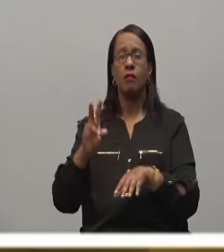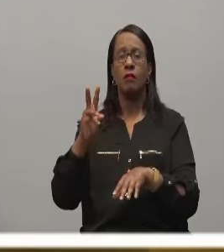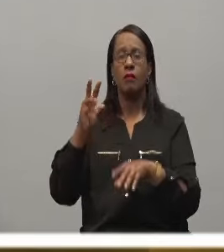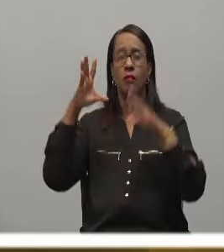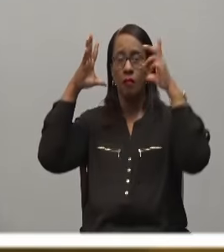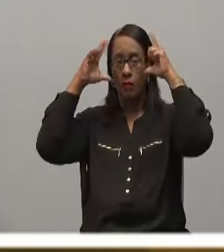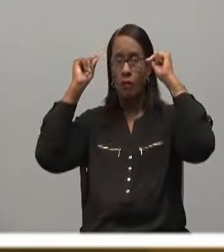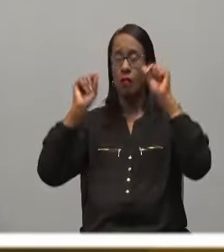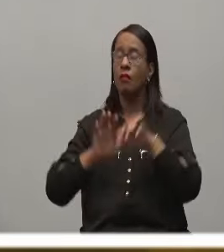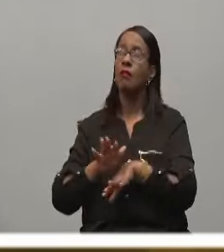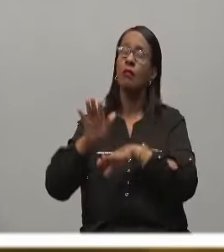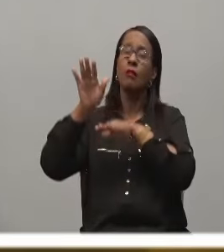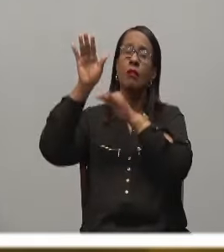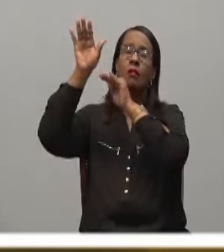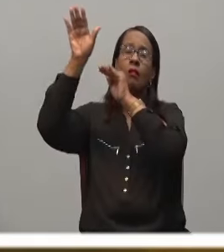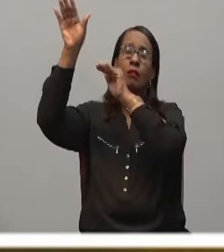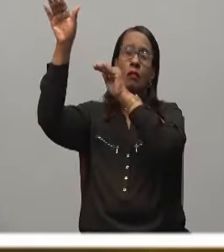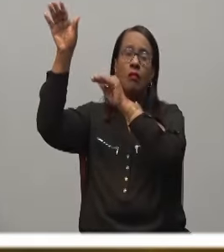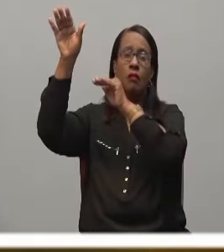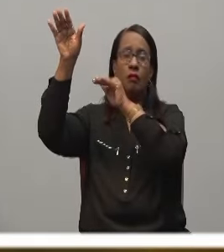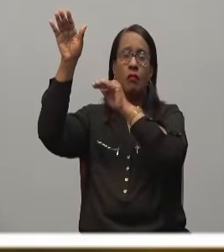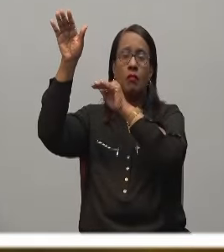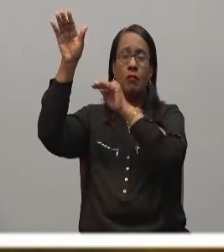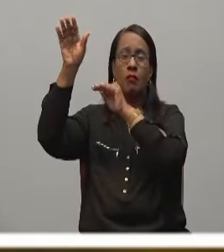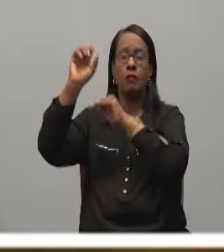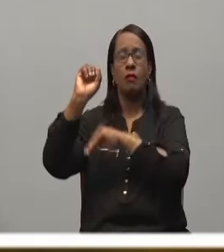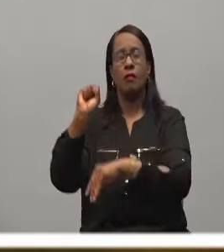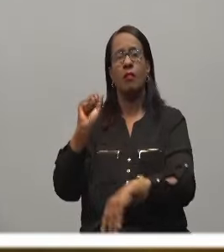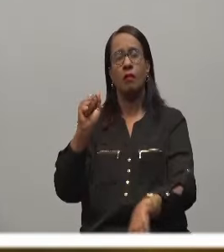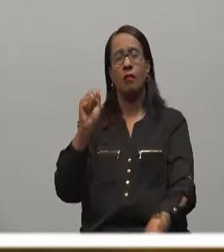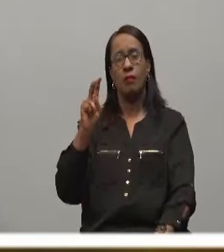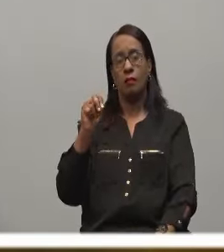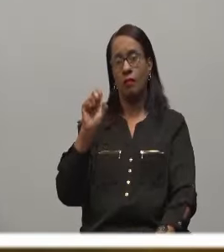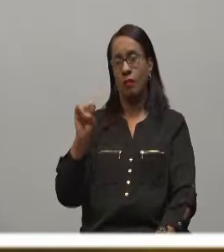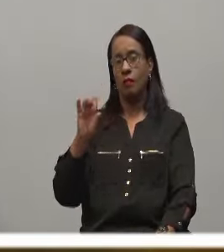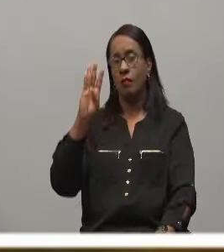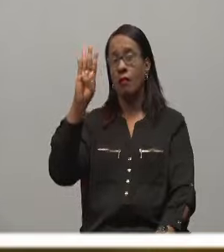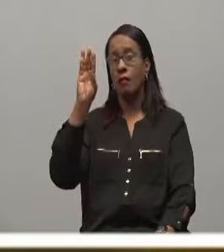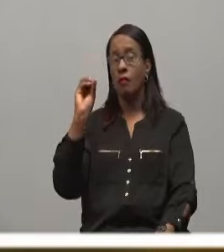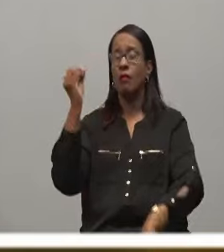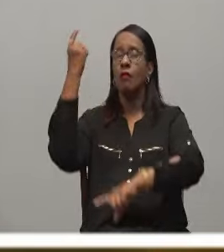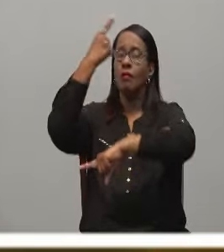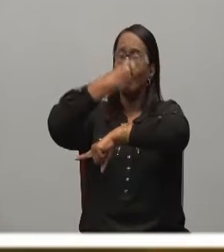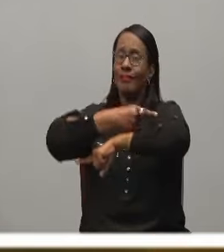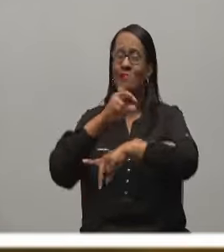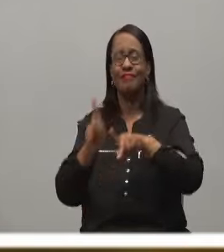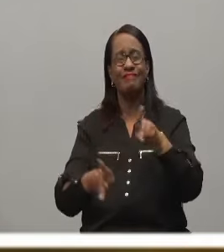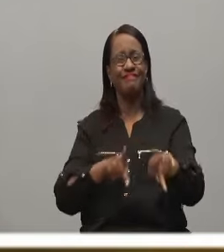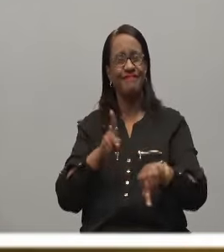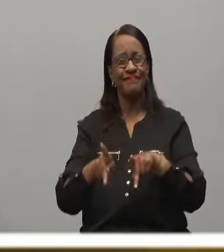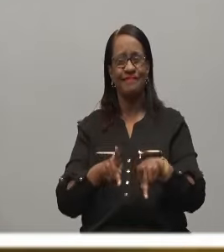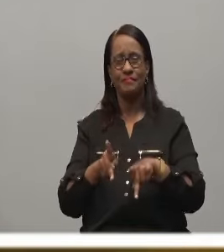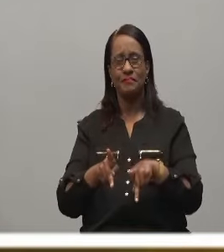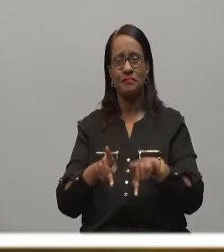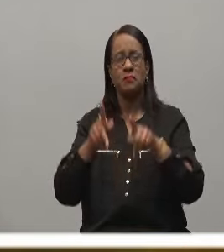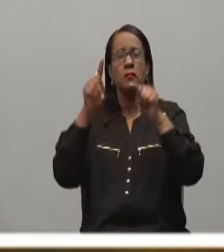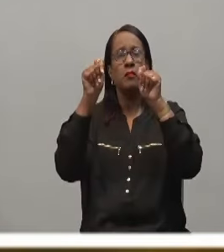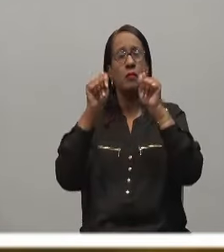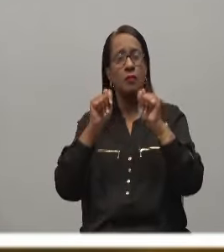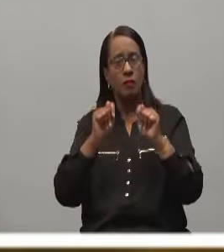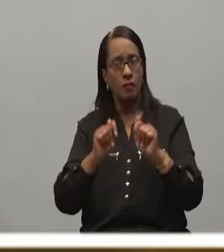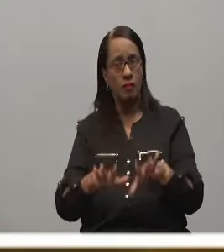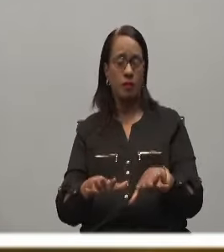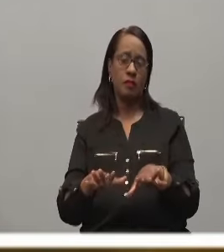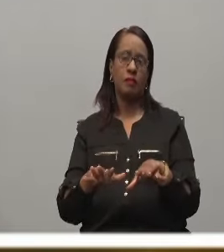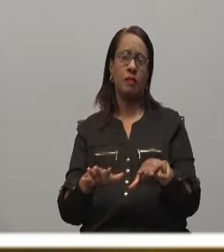made an idol, a molten calf out of gold, and they failed because they